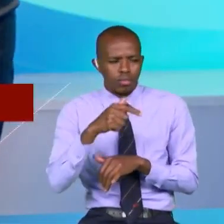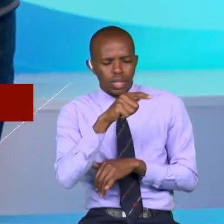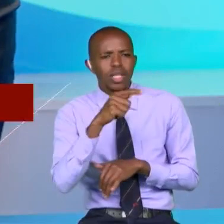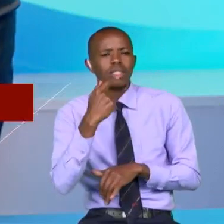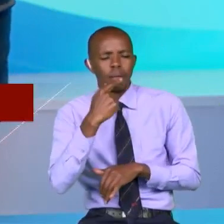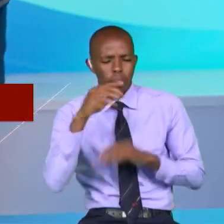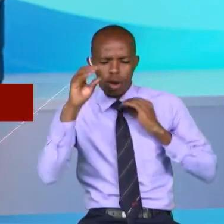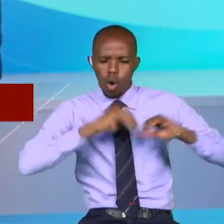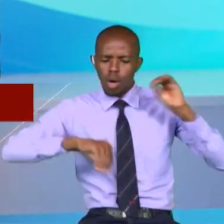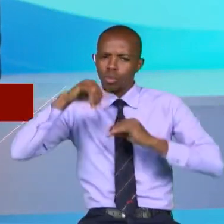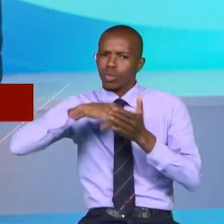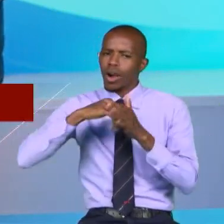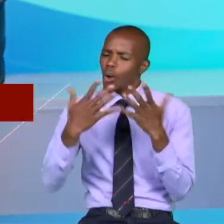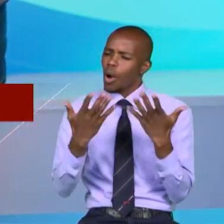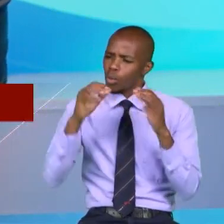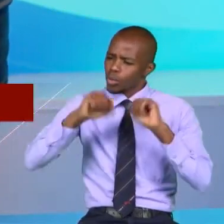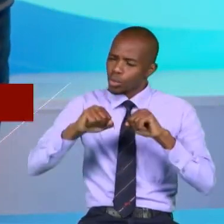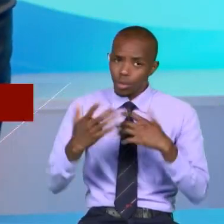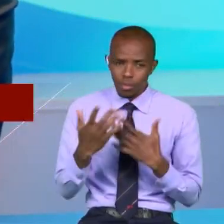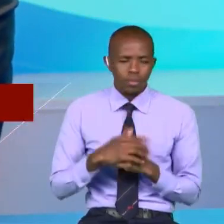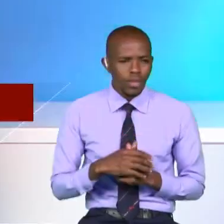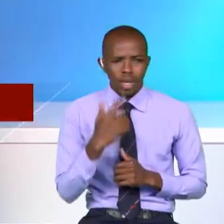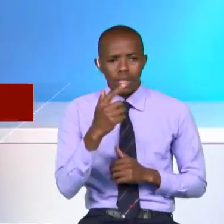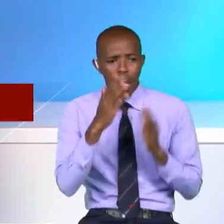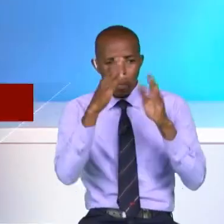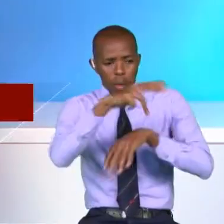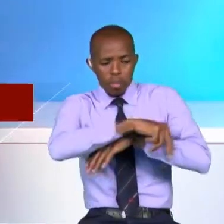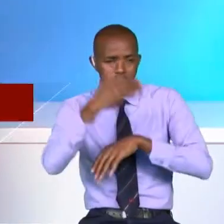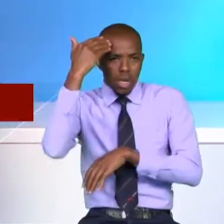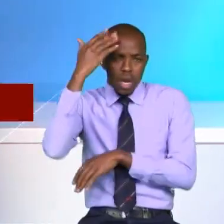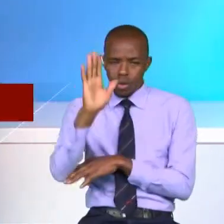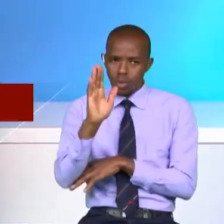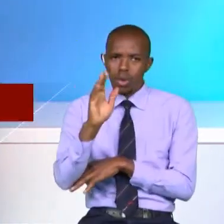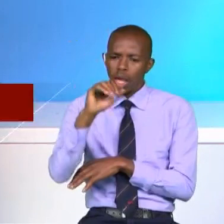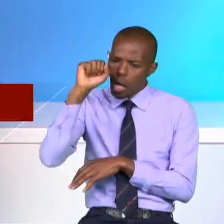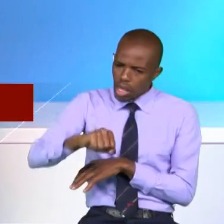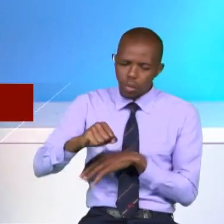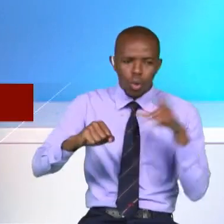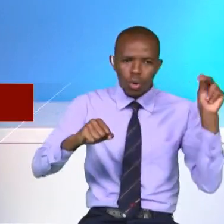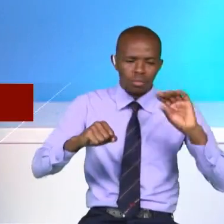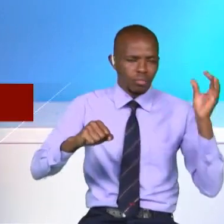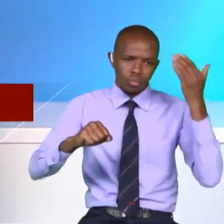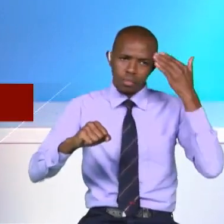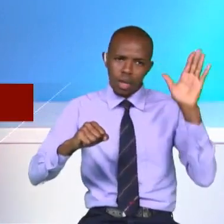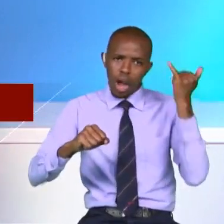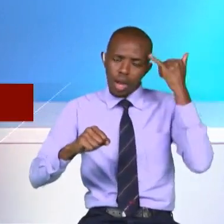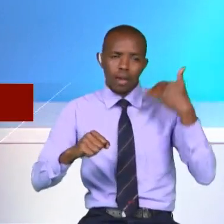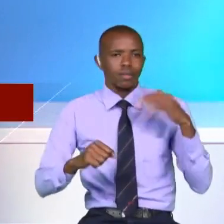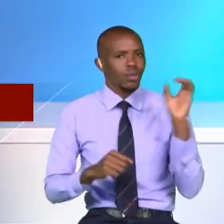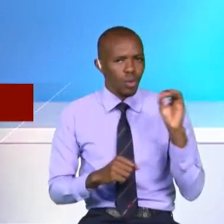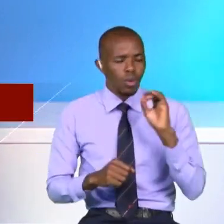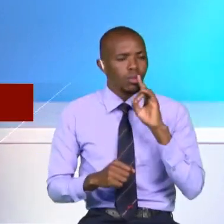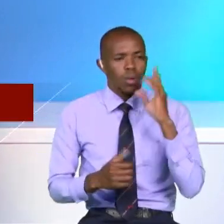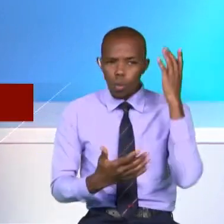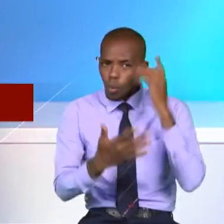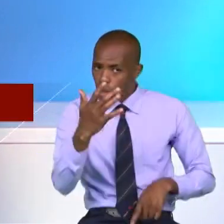looted? How can they set up a system? For me, I cannot say who has looted because I do not know. I cannot say yes or no. I have no idea. What I can also